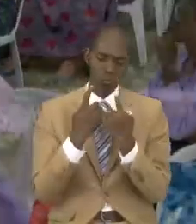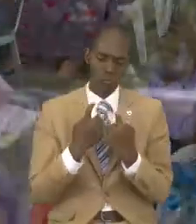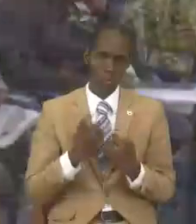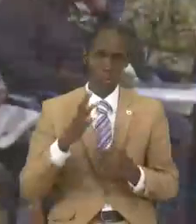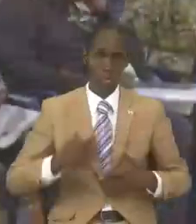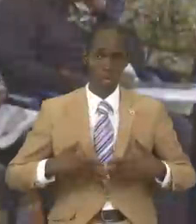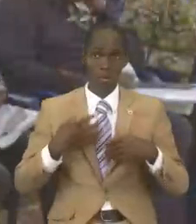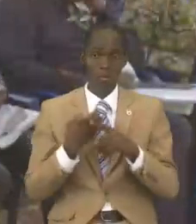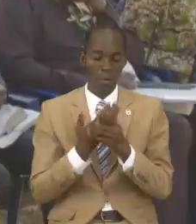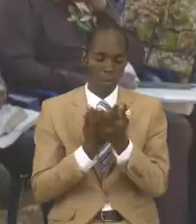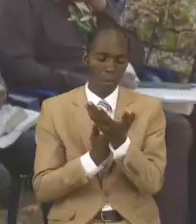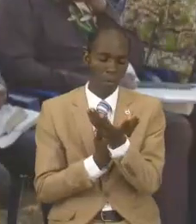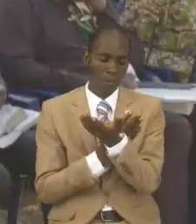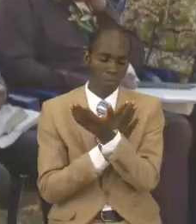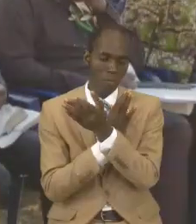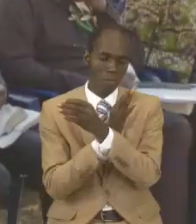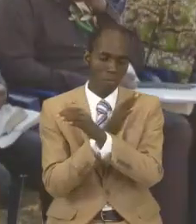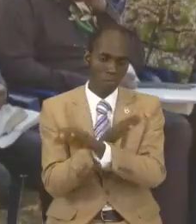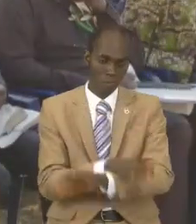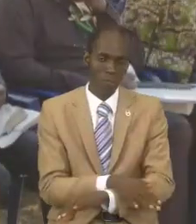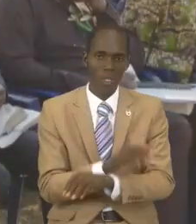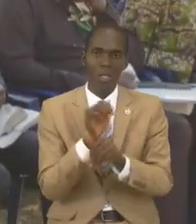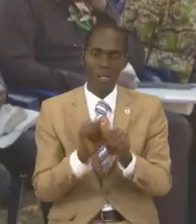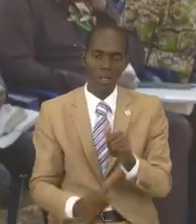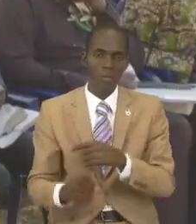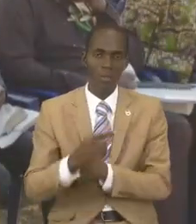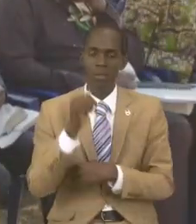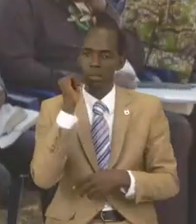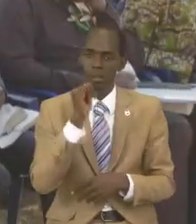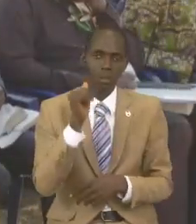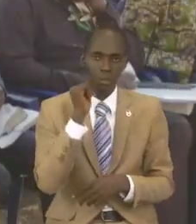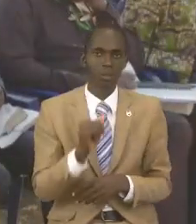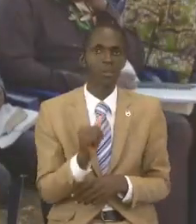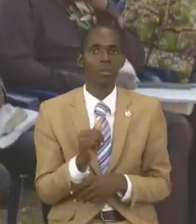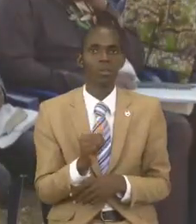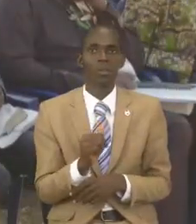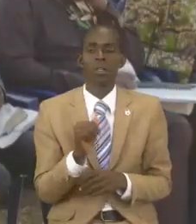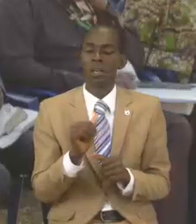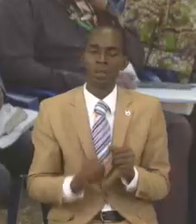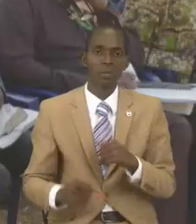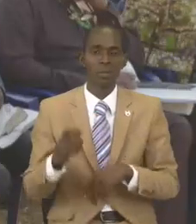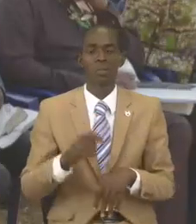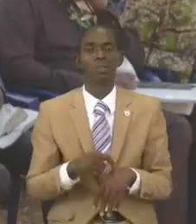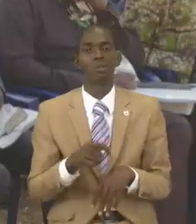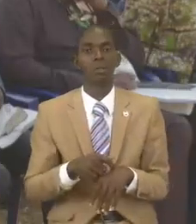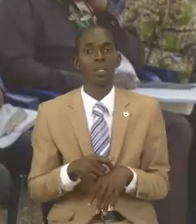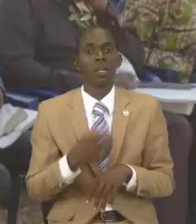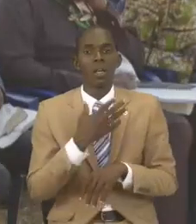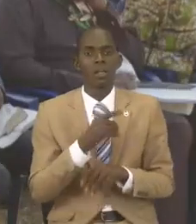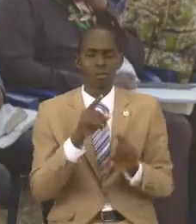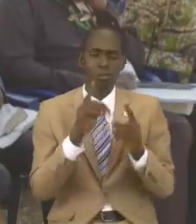evening? Regular day, normal day, or special day. And look at what you